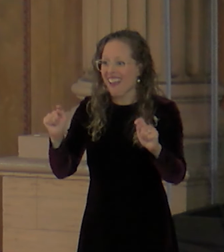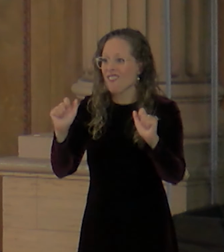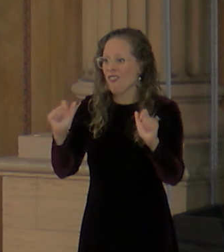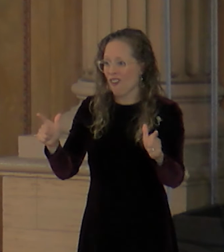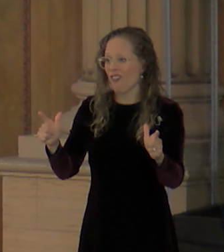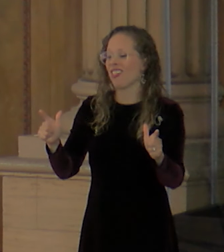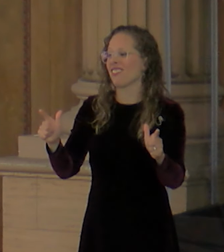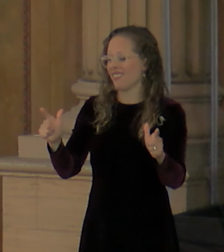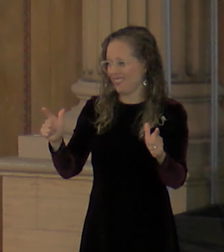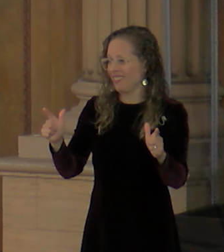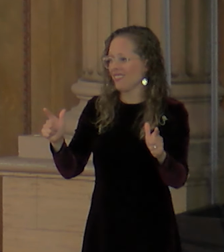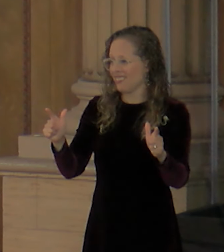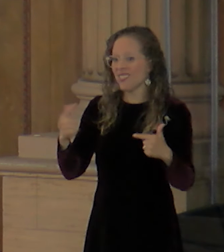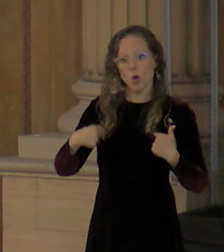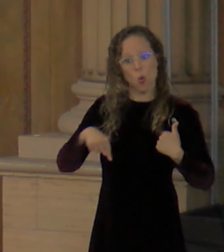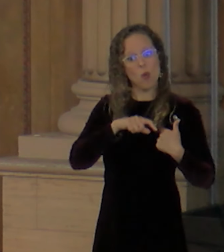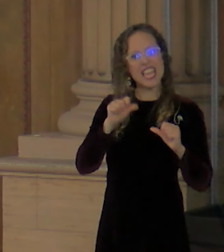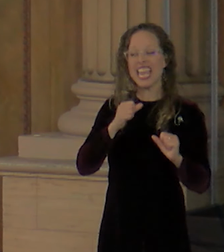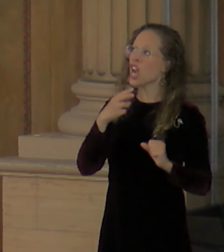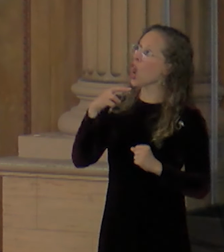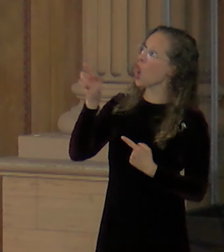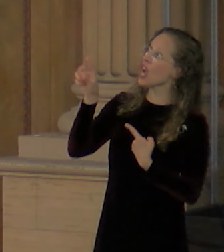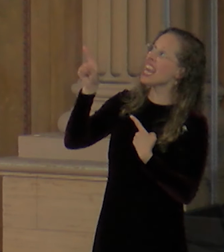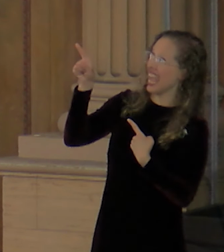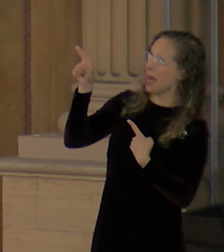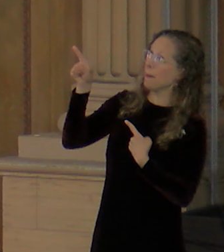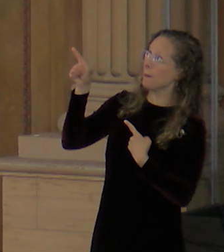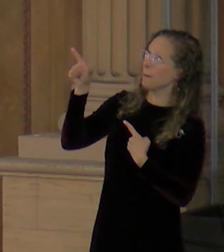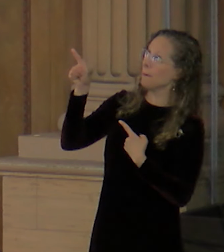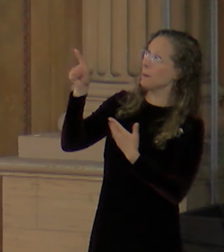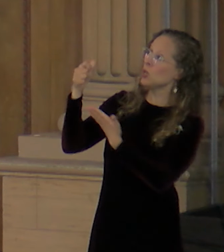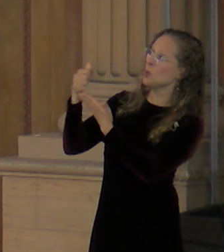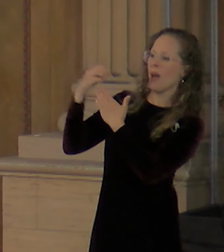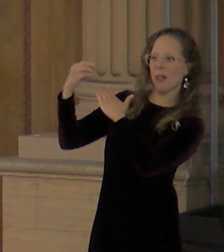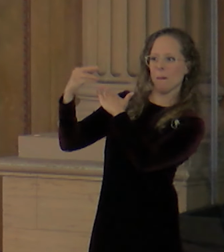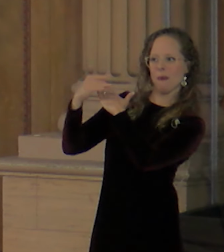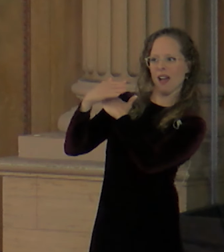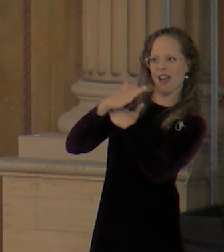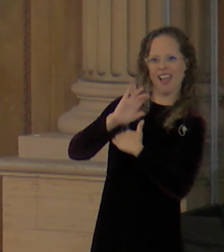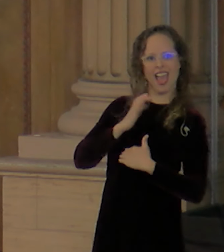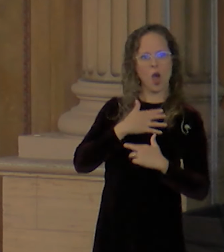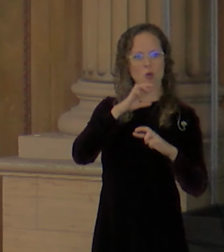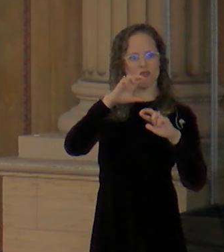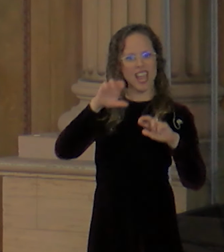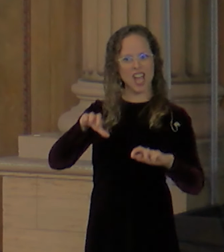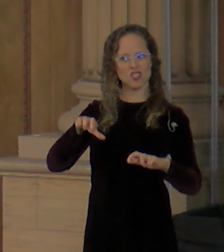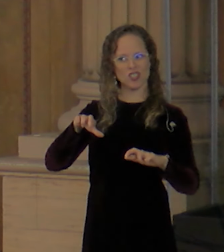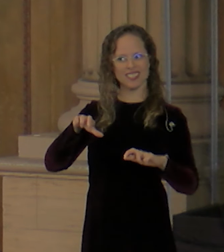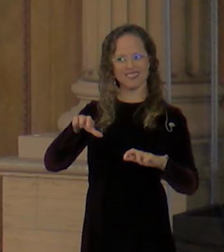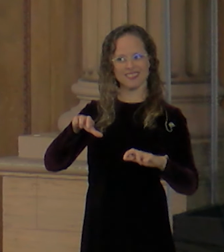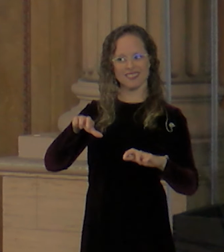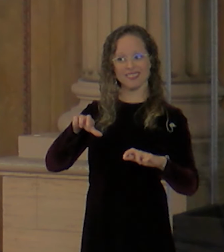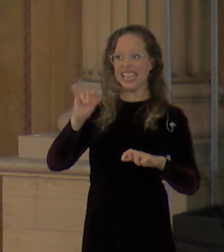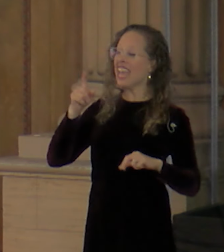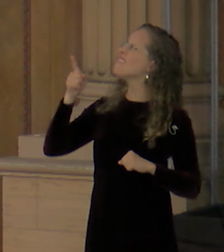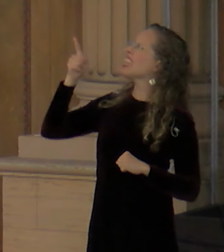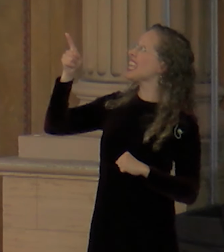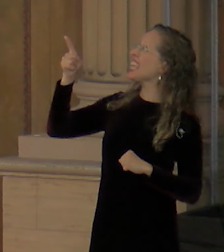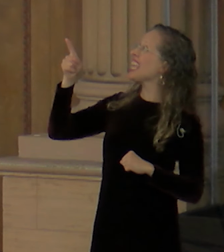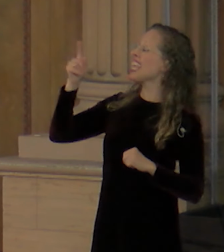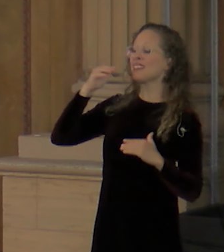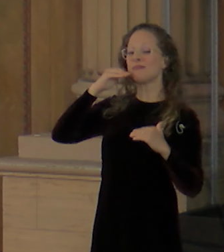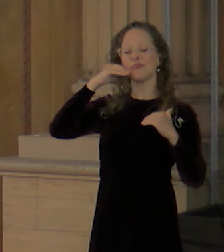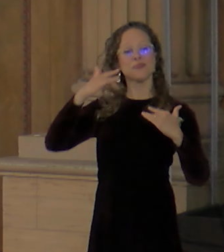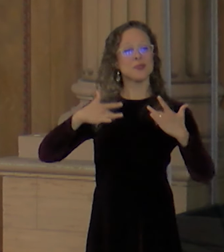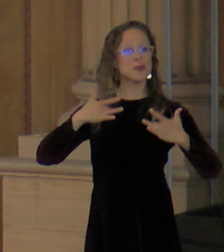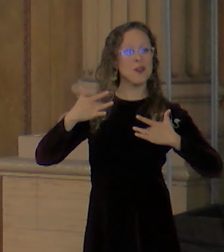And so we can look to our Father to gauge what our reaction to all this should be. I mean, if God is joyful, and he is, then can't we be too? Even